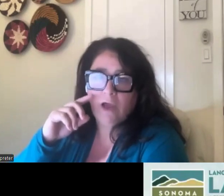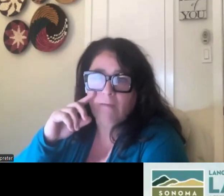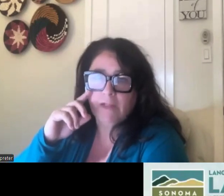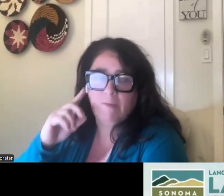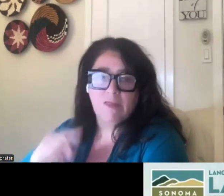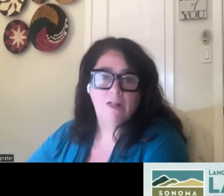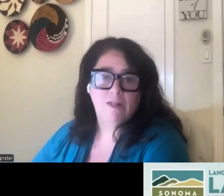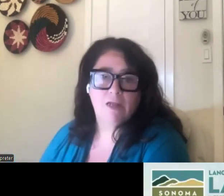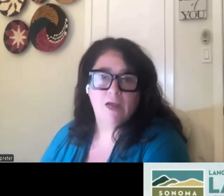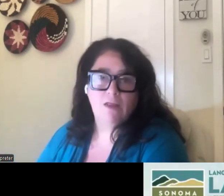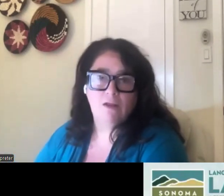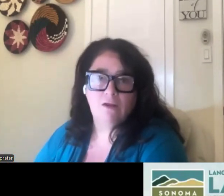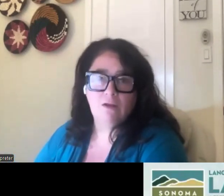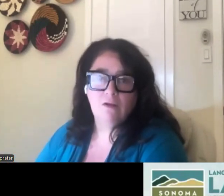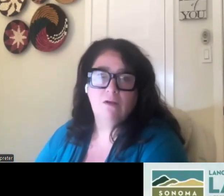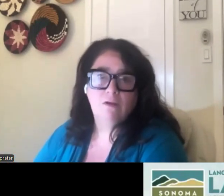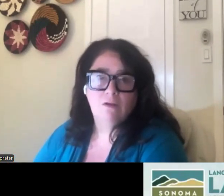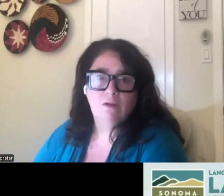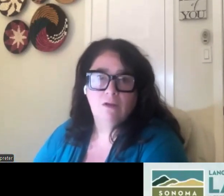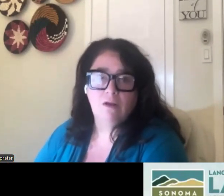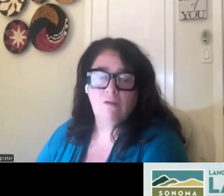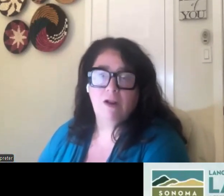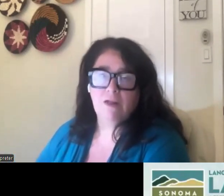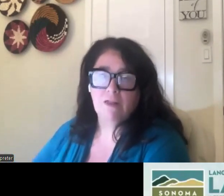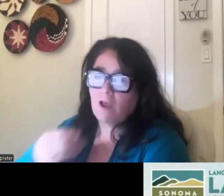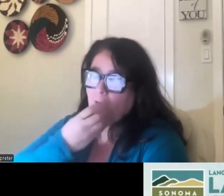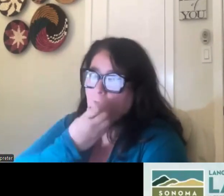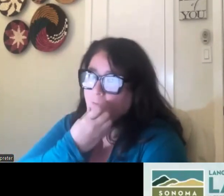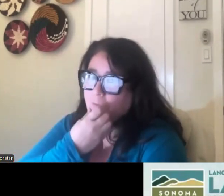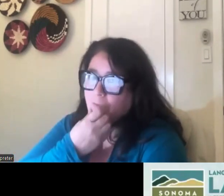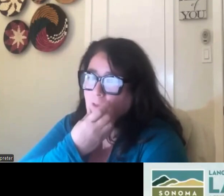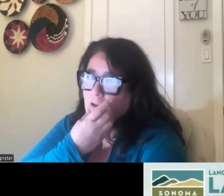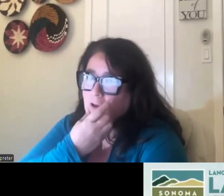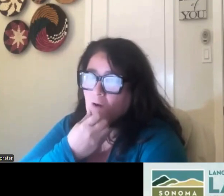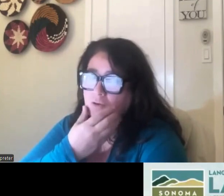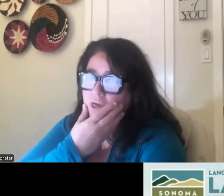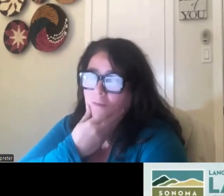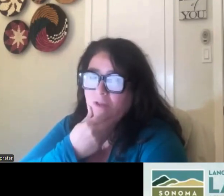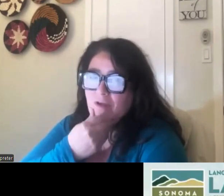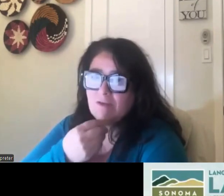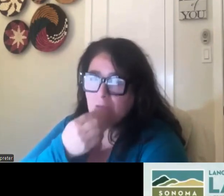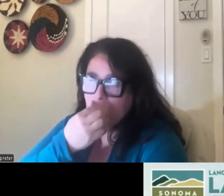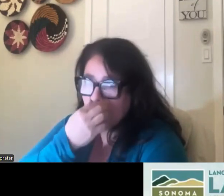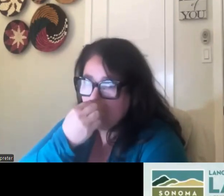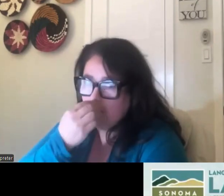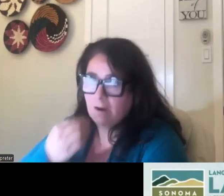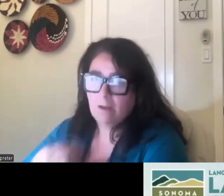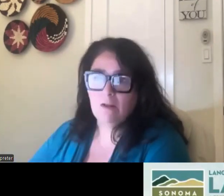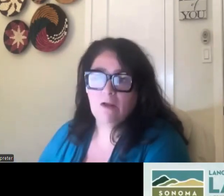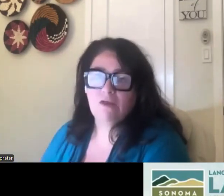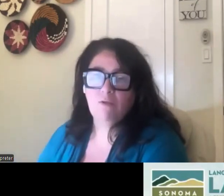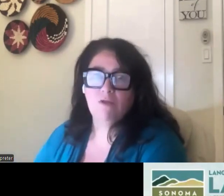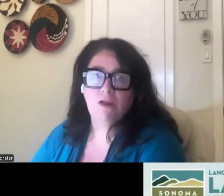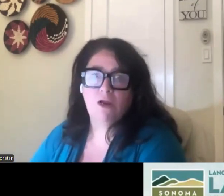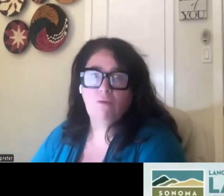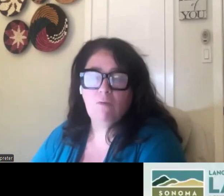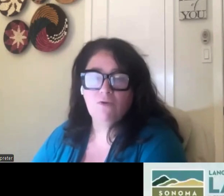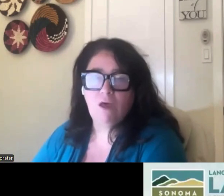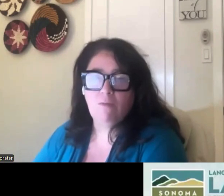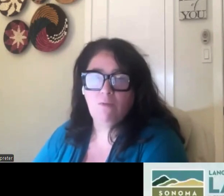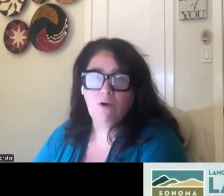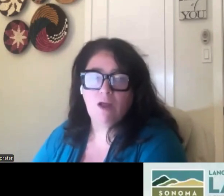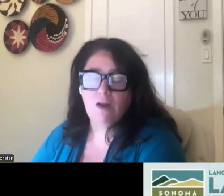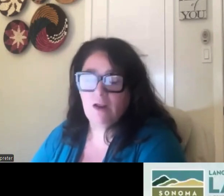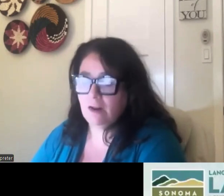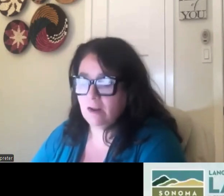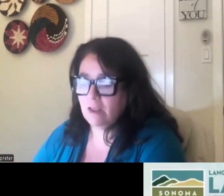Earth. One of the things I've heard you say is that we will not engineer our way out of this problem. Can you kind of explore a